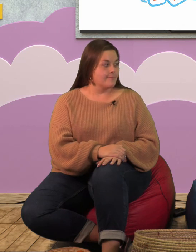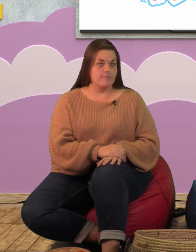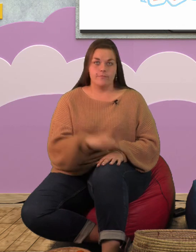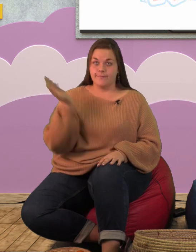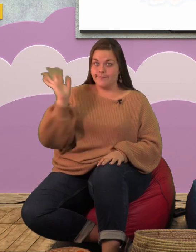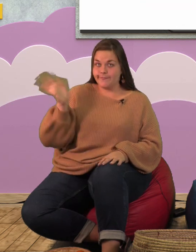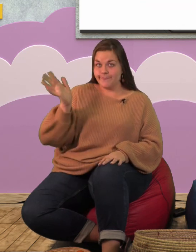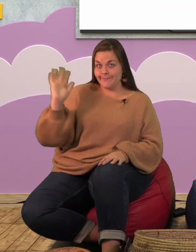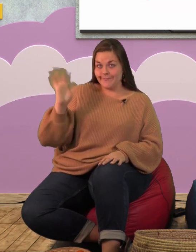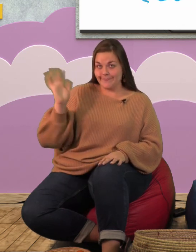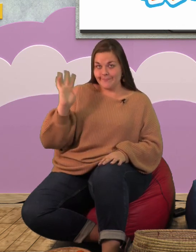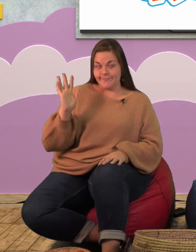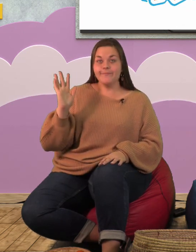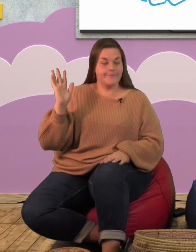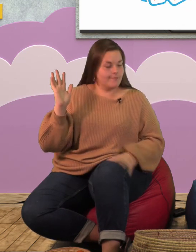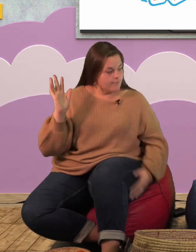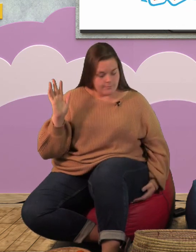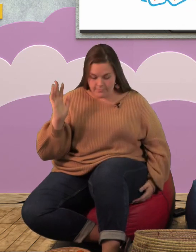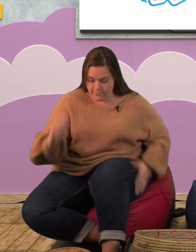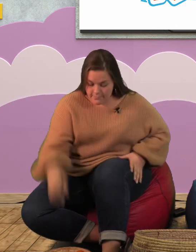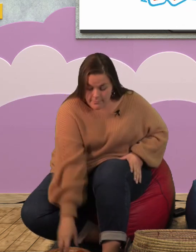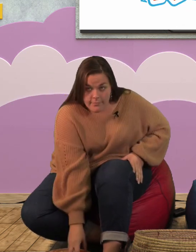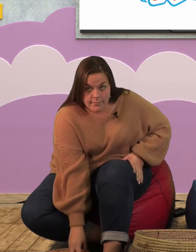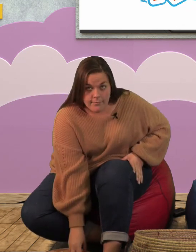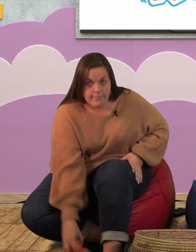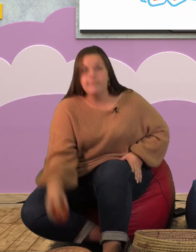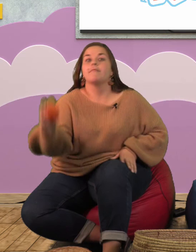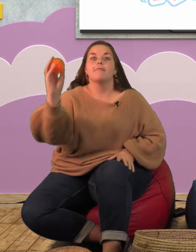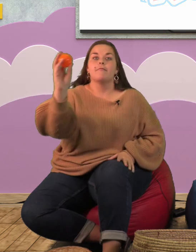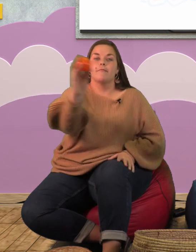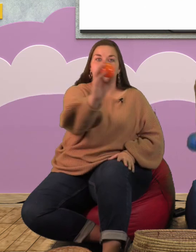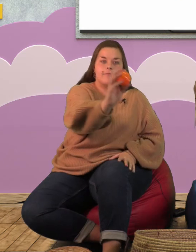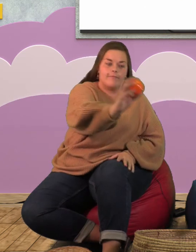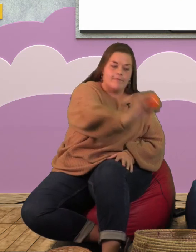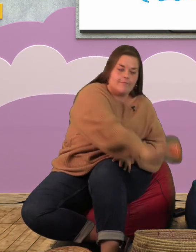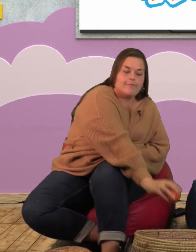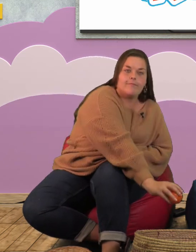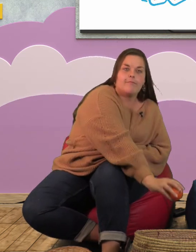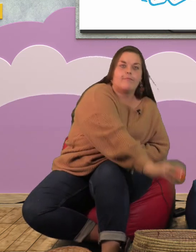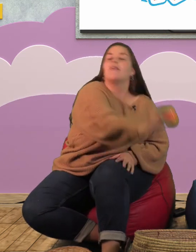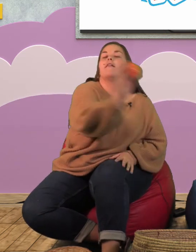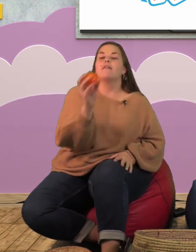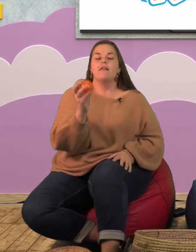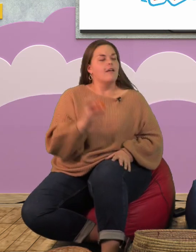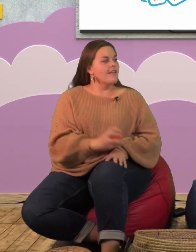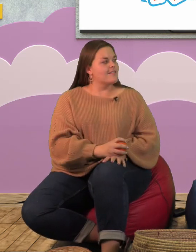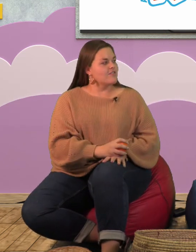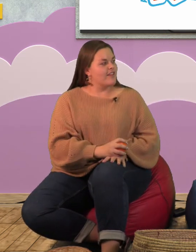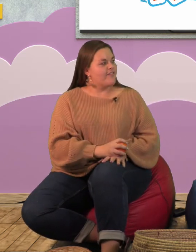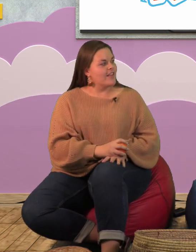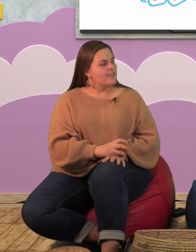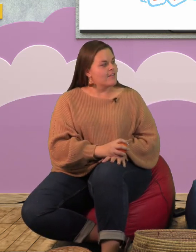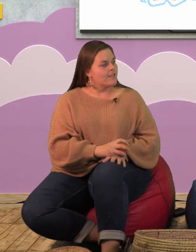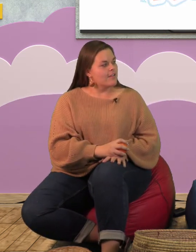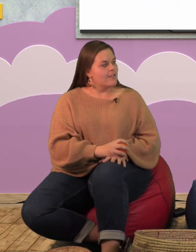use the outside hand, only one hand, mm-hmm. pick up one of the school supplies over our bodies and into the bag. That sounds